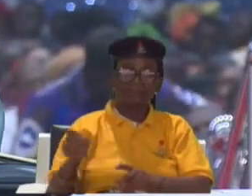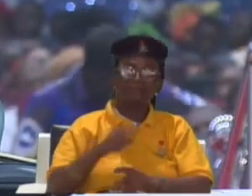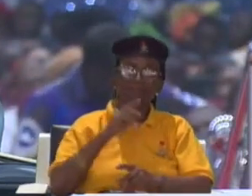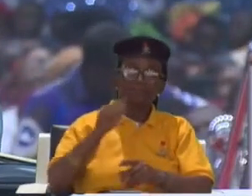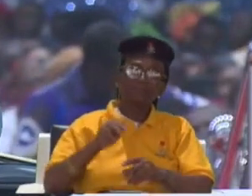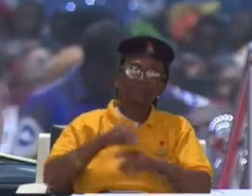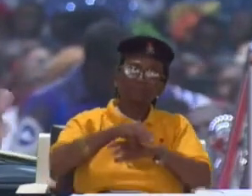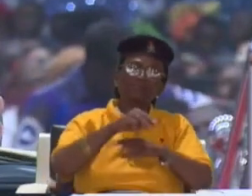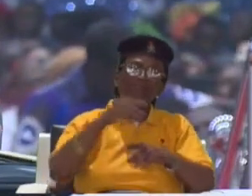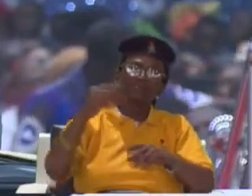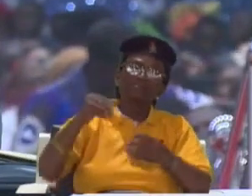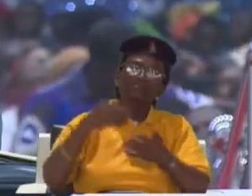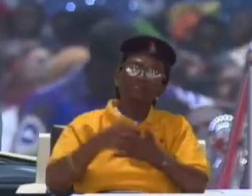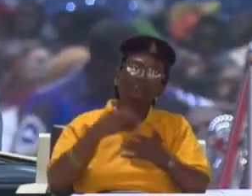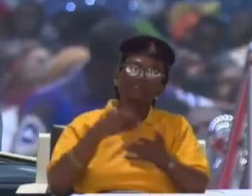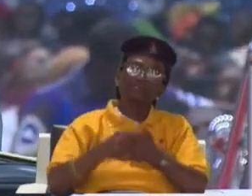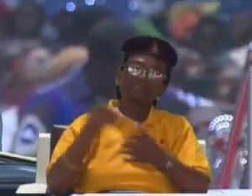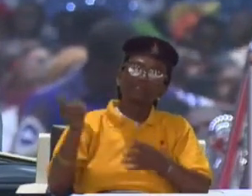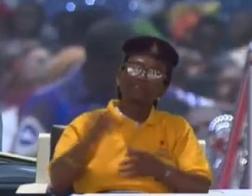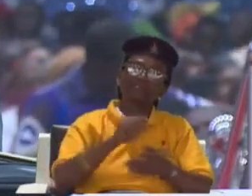camp projects.